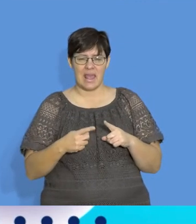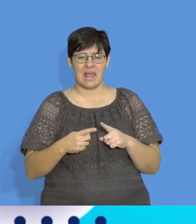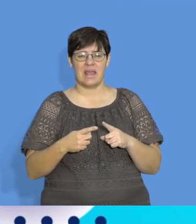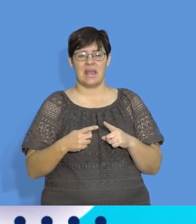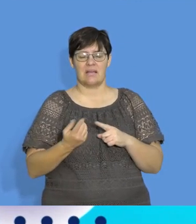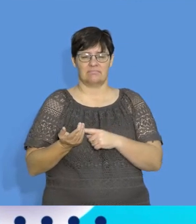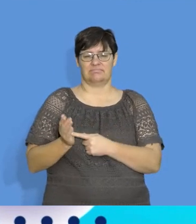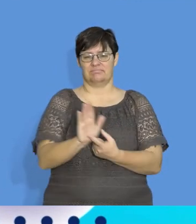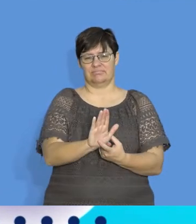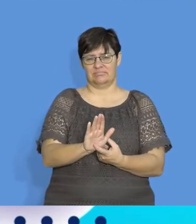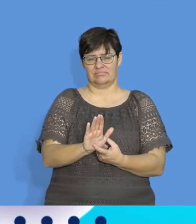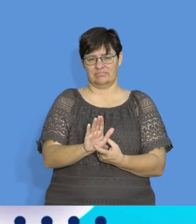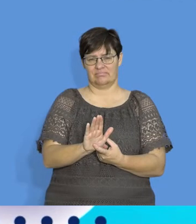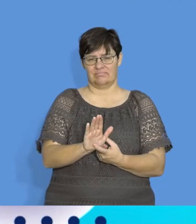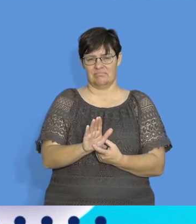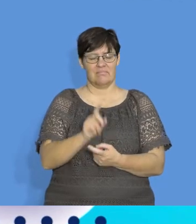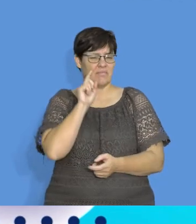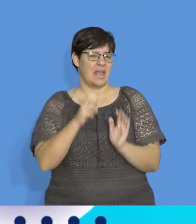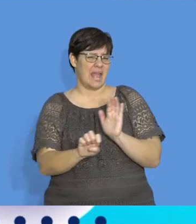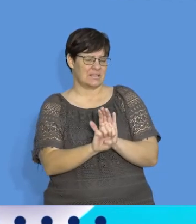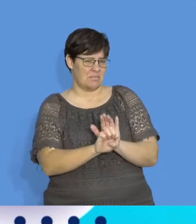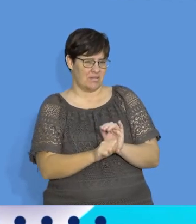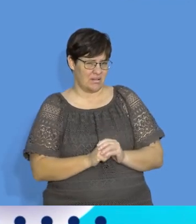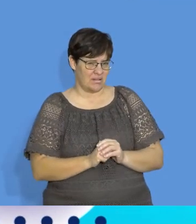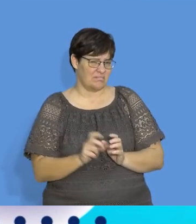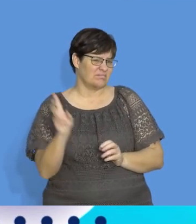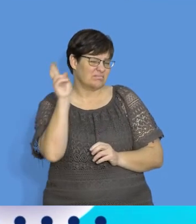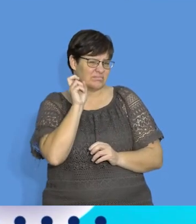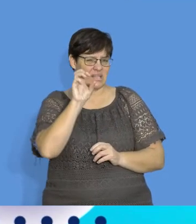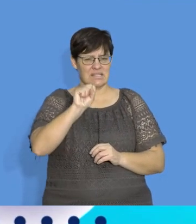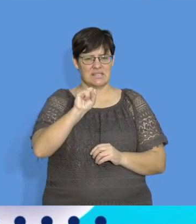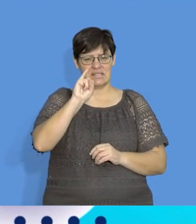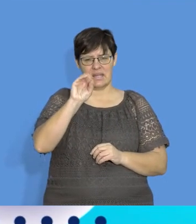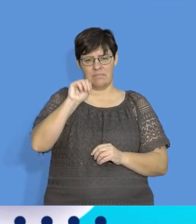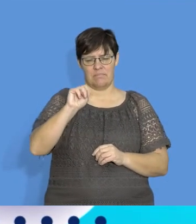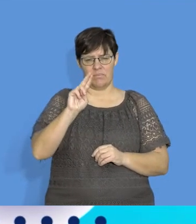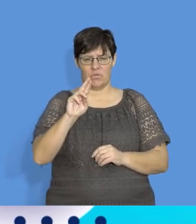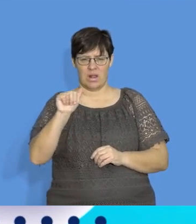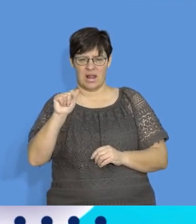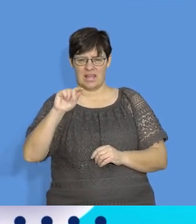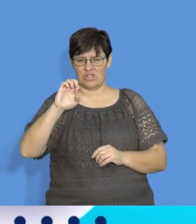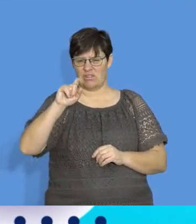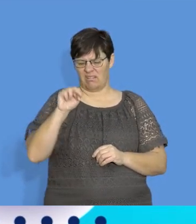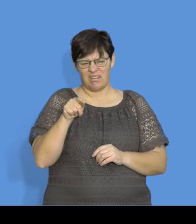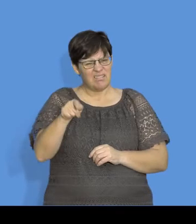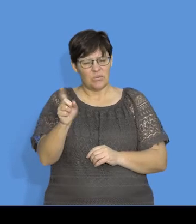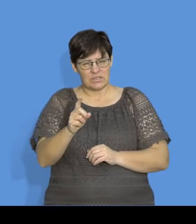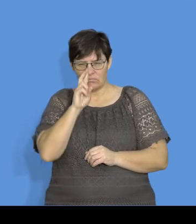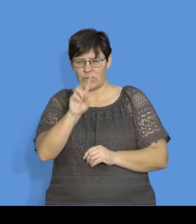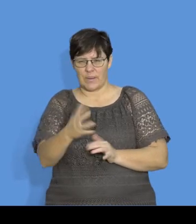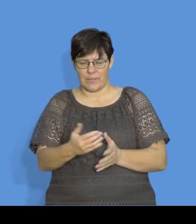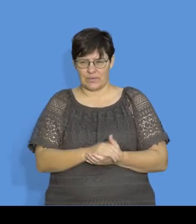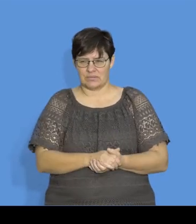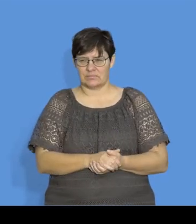simulator. What is simulation? Have you heard of the word called simulation? Let's look at what this looks